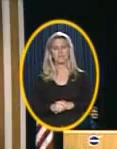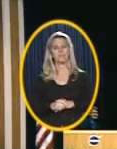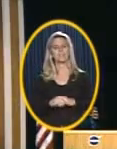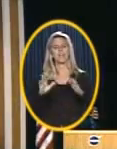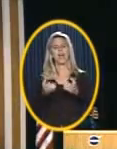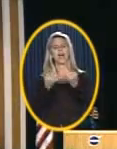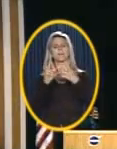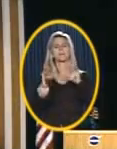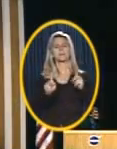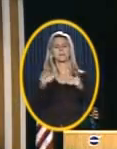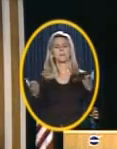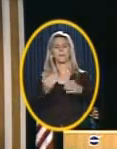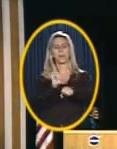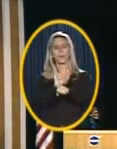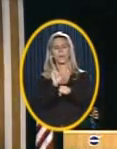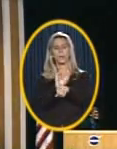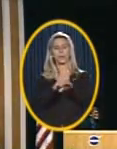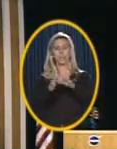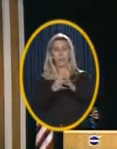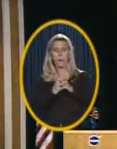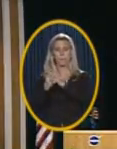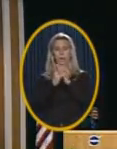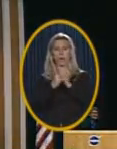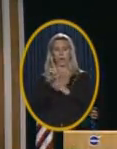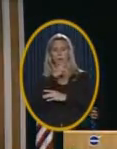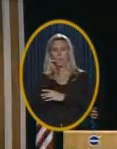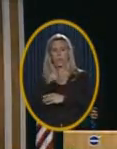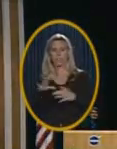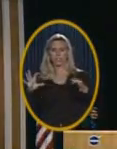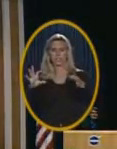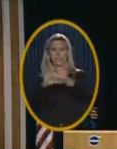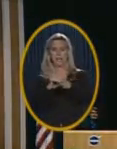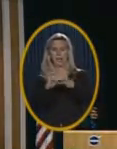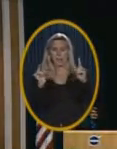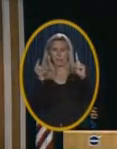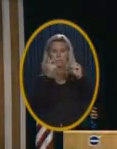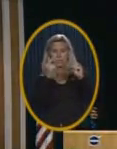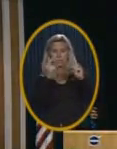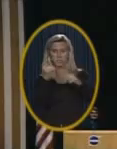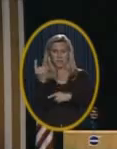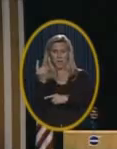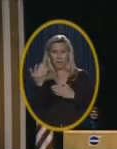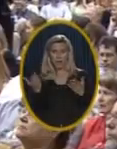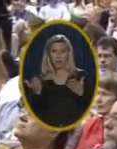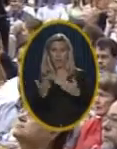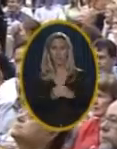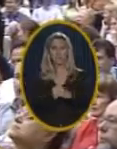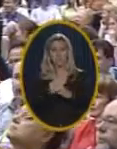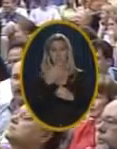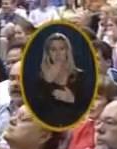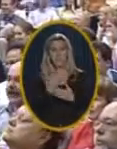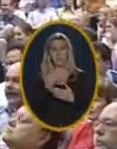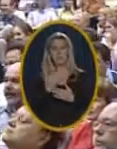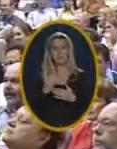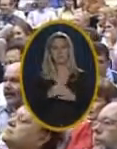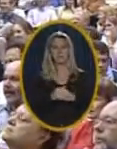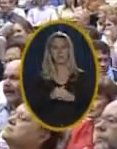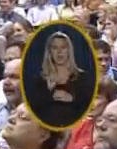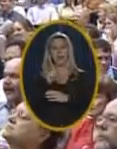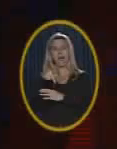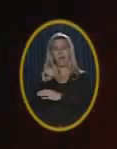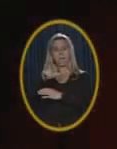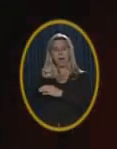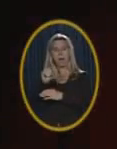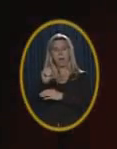How many people in here worked on the American-Russian docking mission? Anybody do that? All right. Yeah. How about